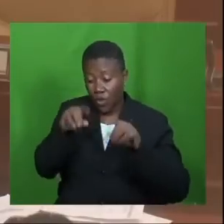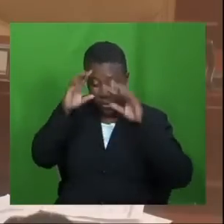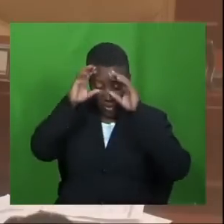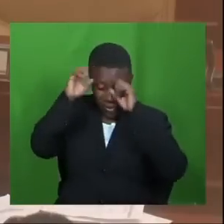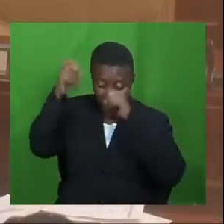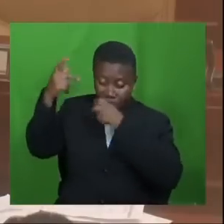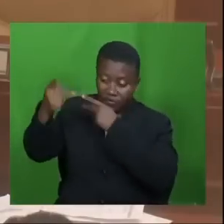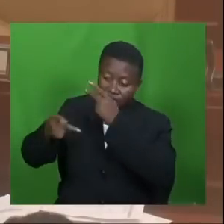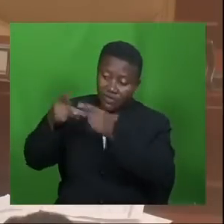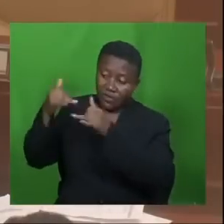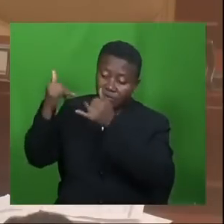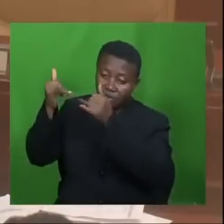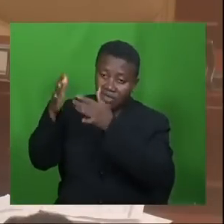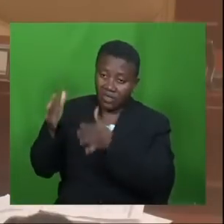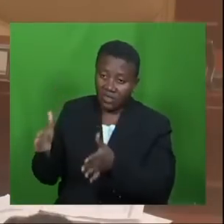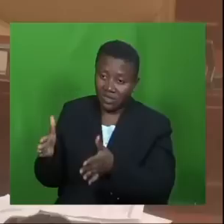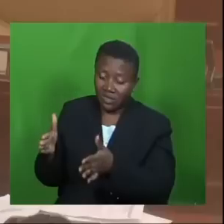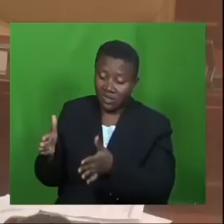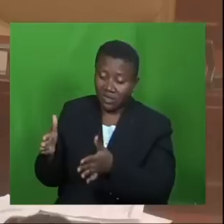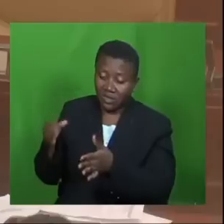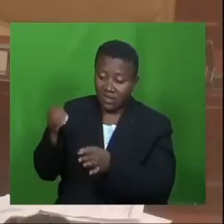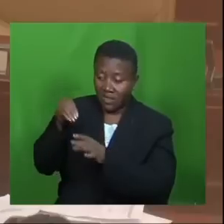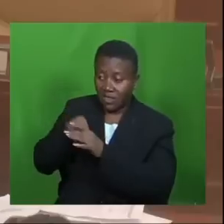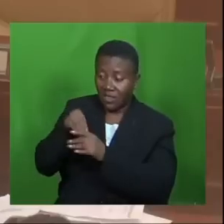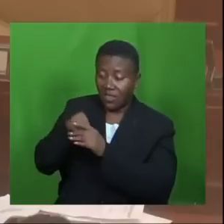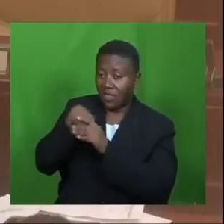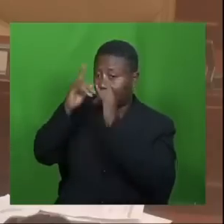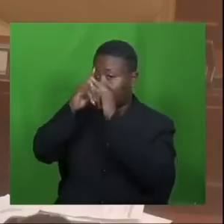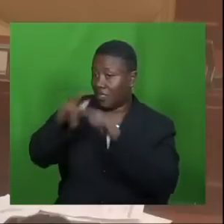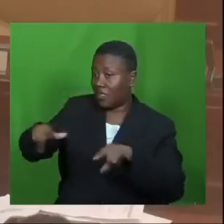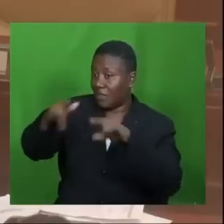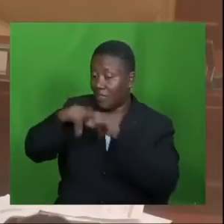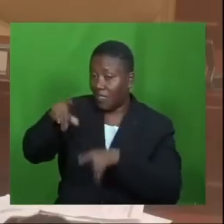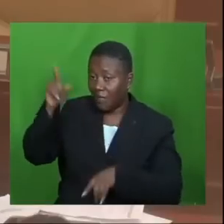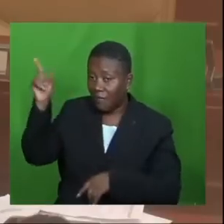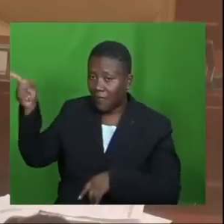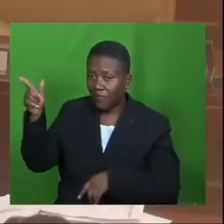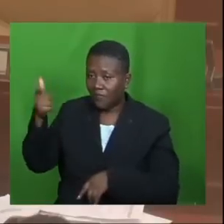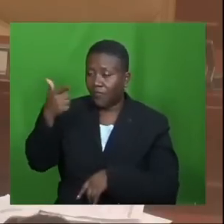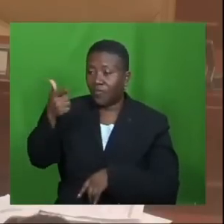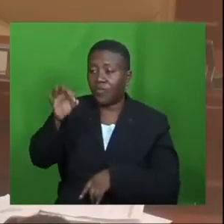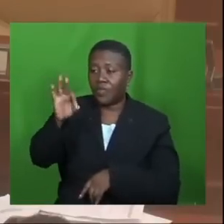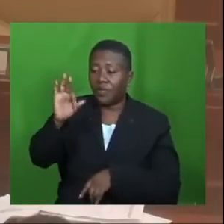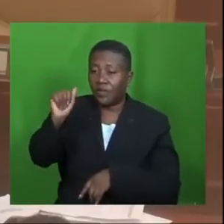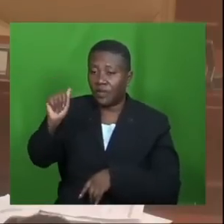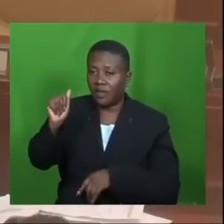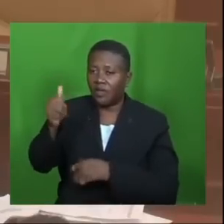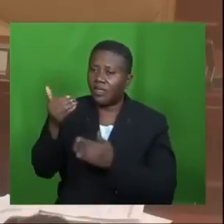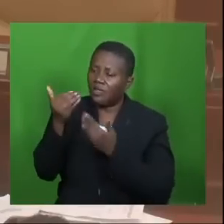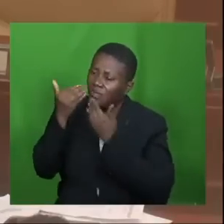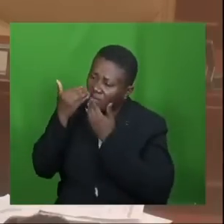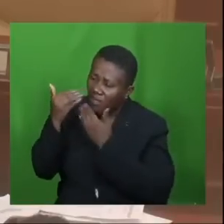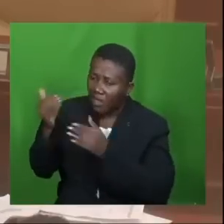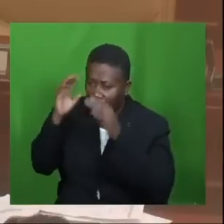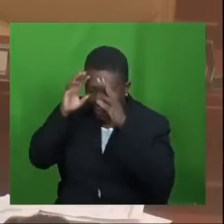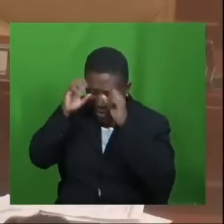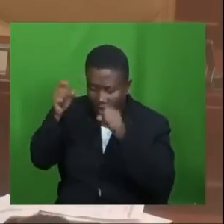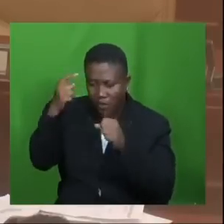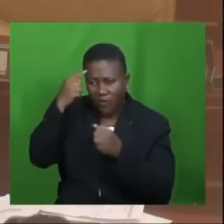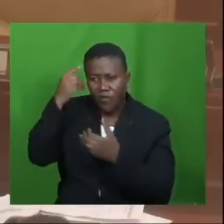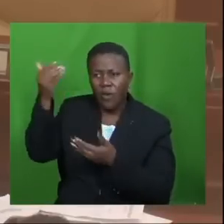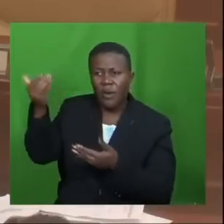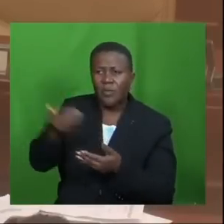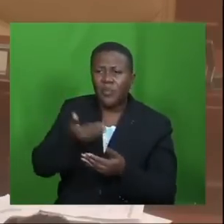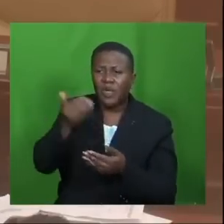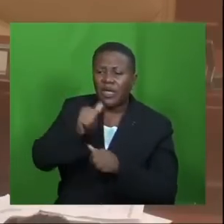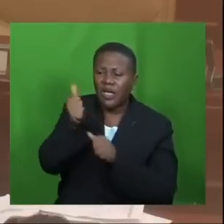the GFA President commended the President for making sure that they had all the resources they need before coming back,